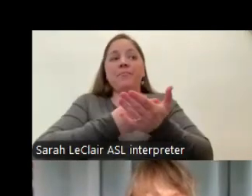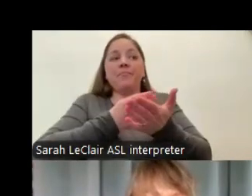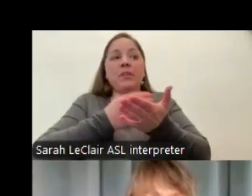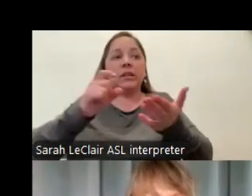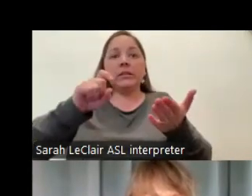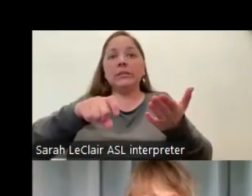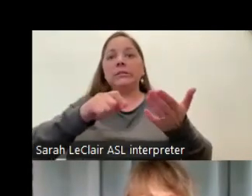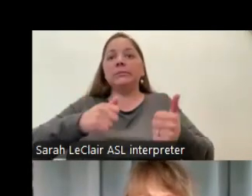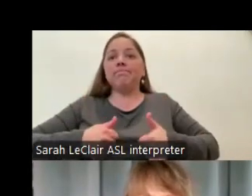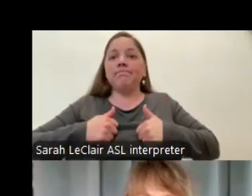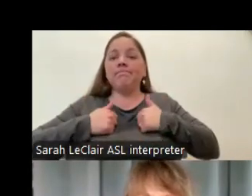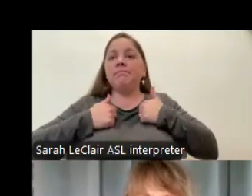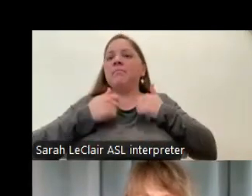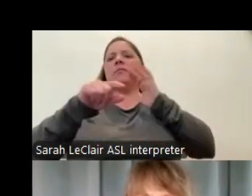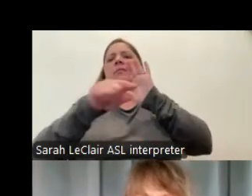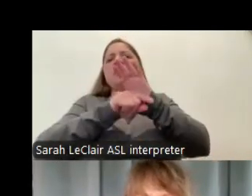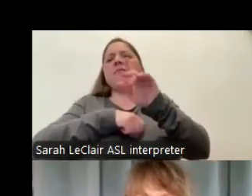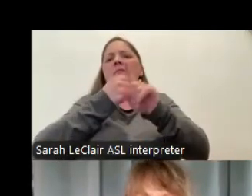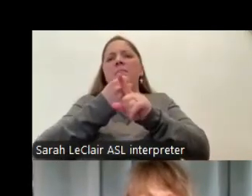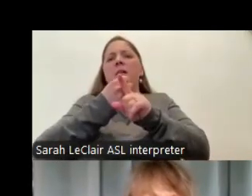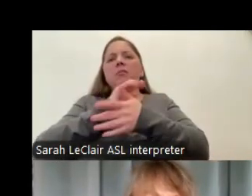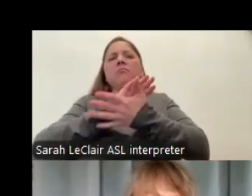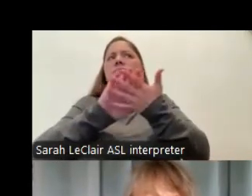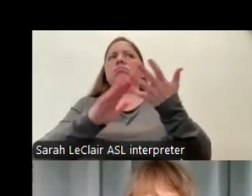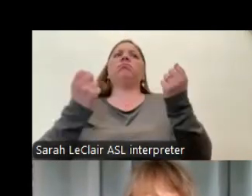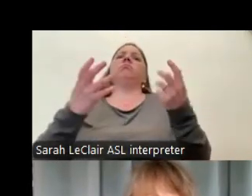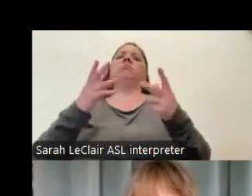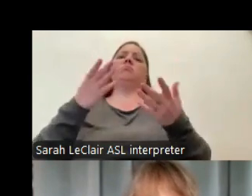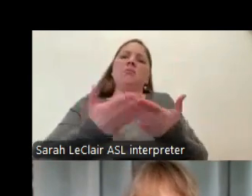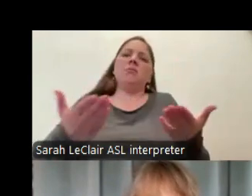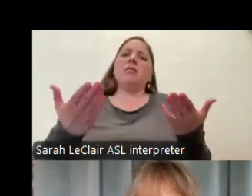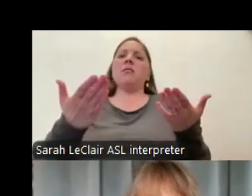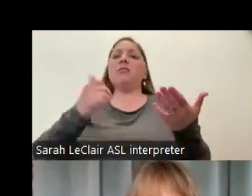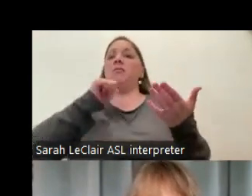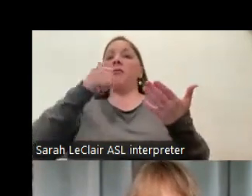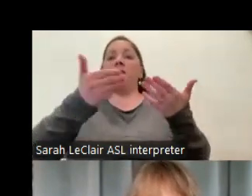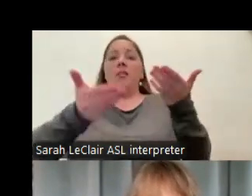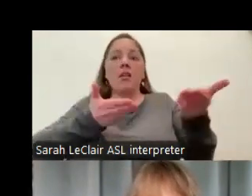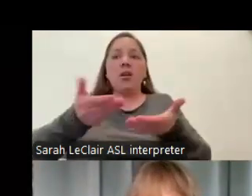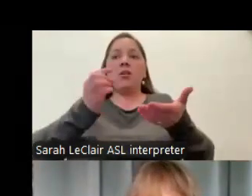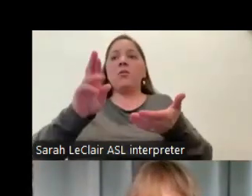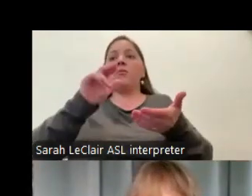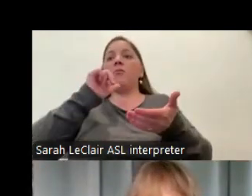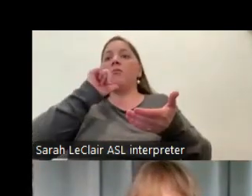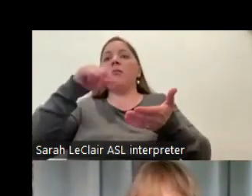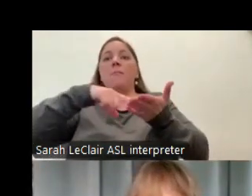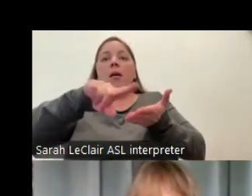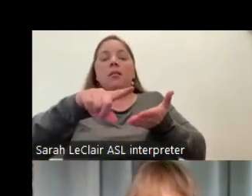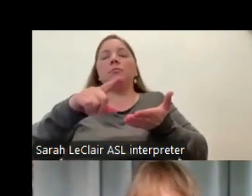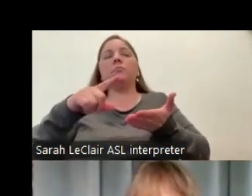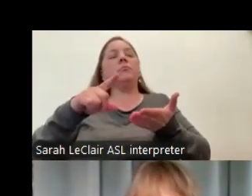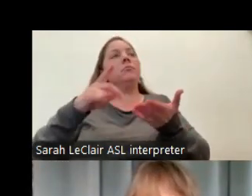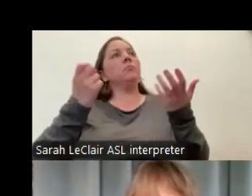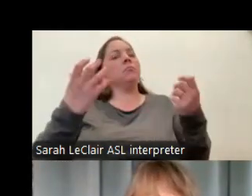to survive, just the negative impact it has on so many being underemployed and unemployed and what the consequences could be. We will